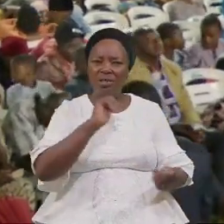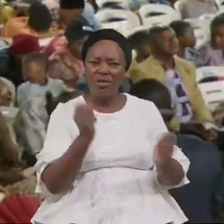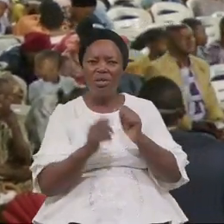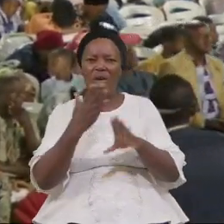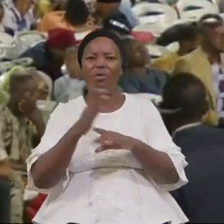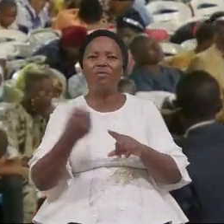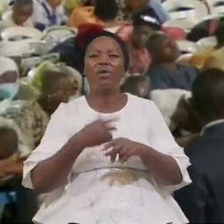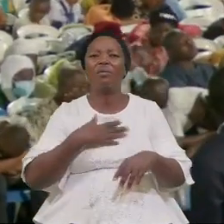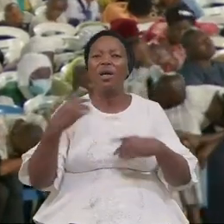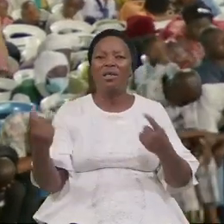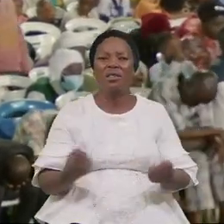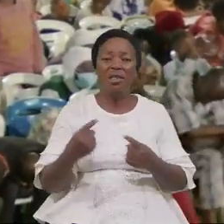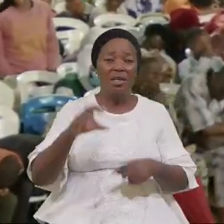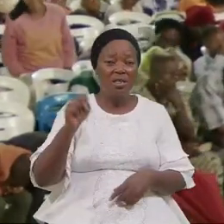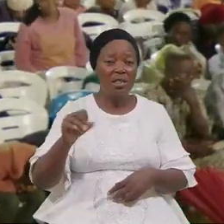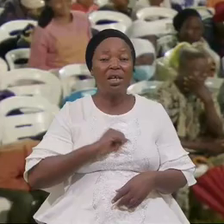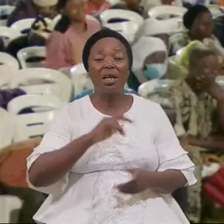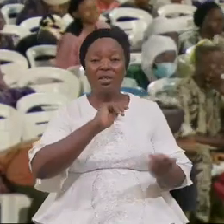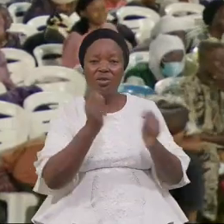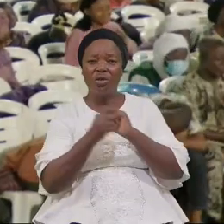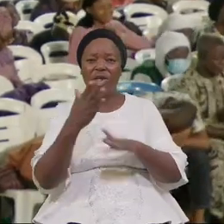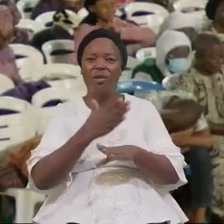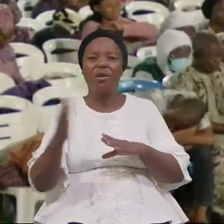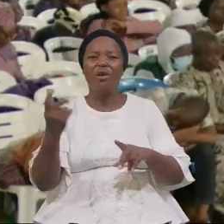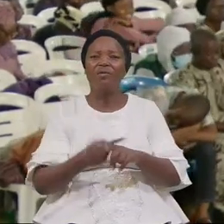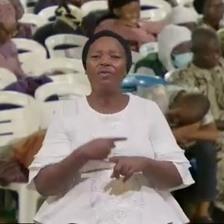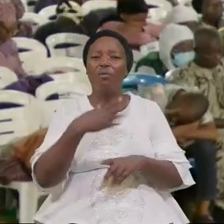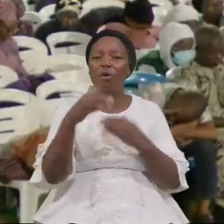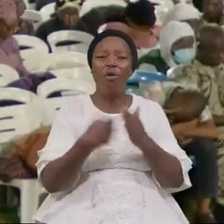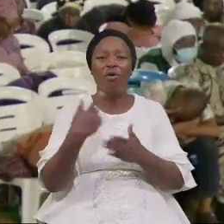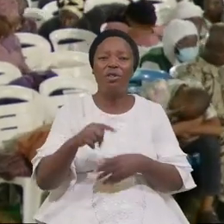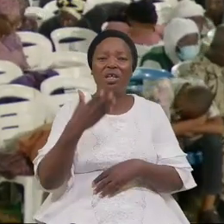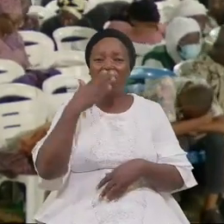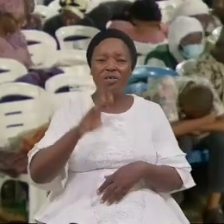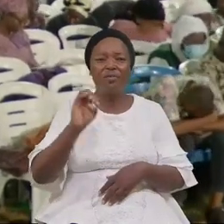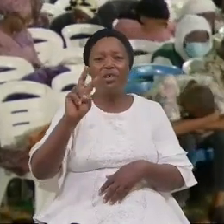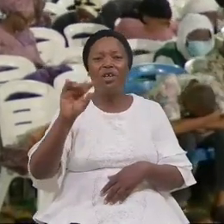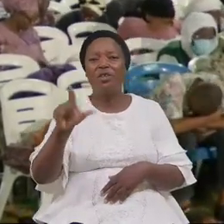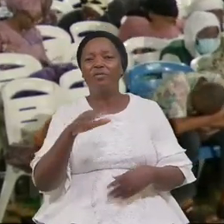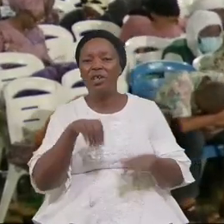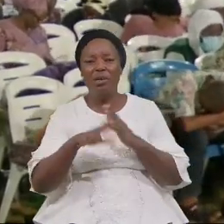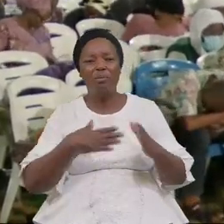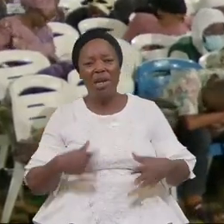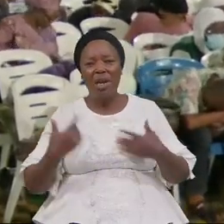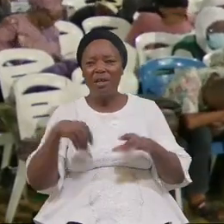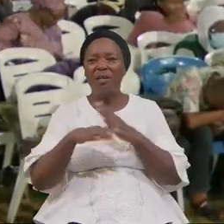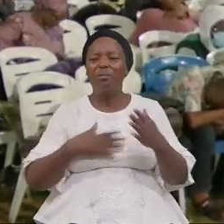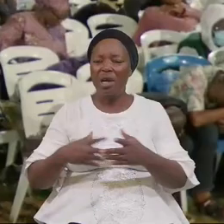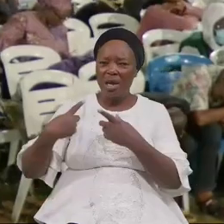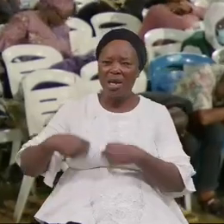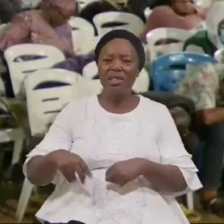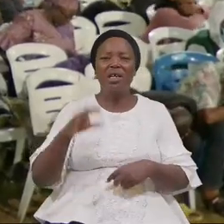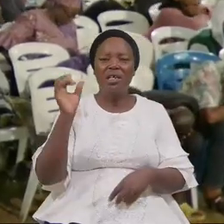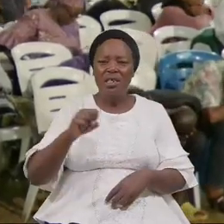sin. Yes, I turn away from all the evil in my life, in my heart. Yes, I